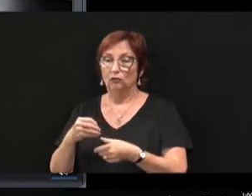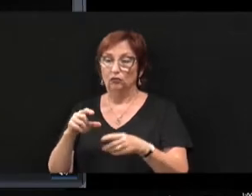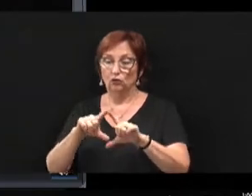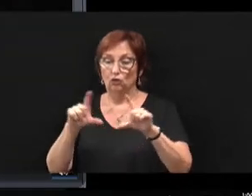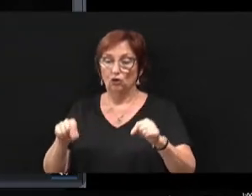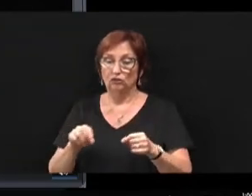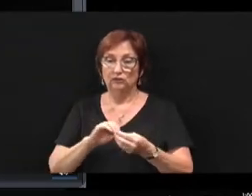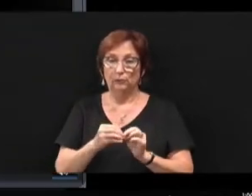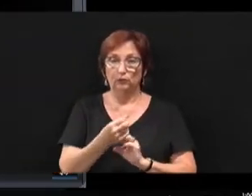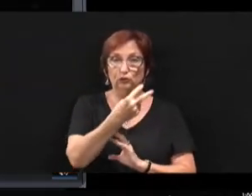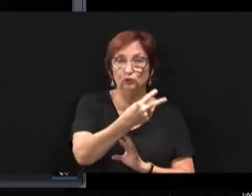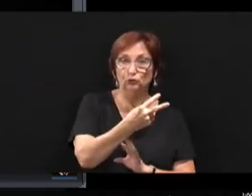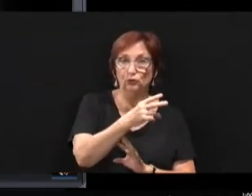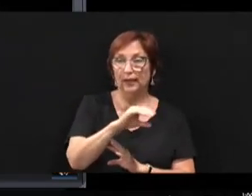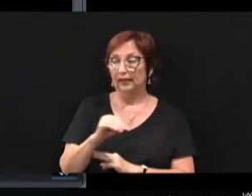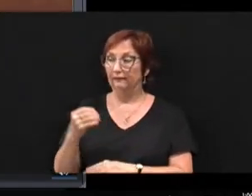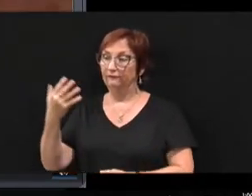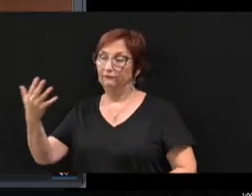2 and 5.